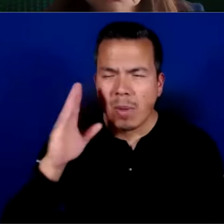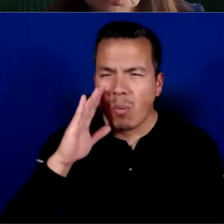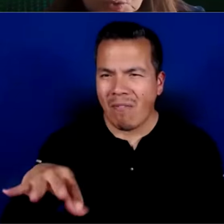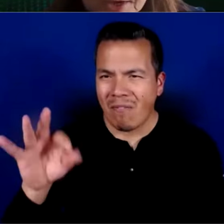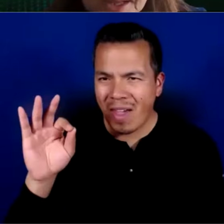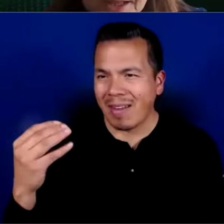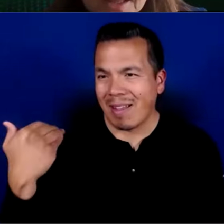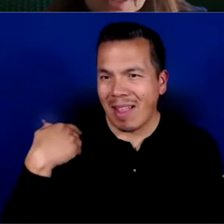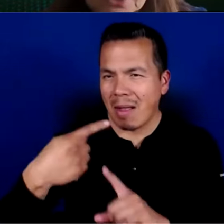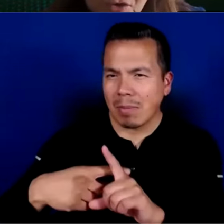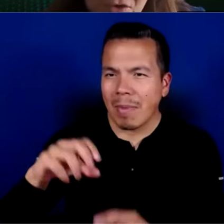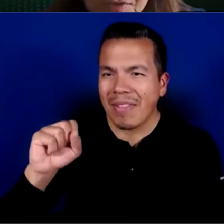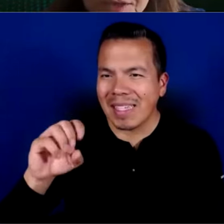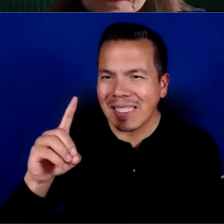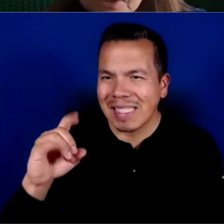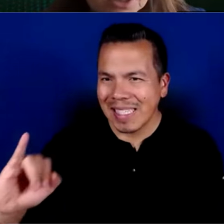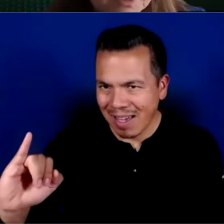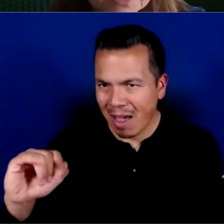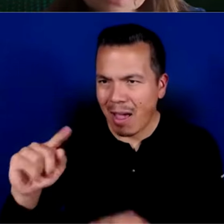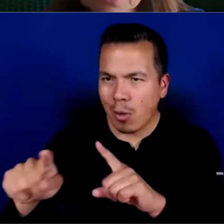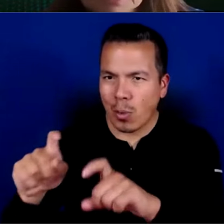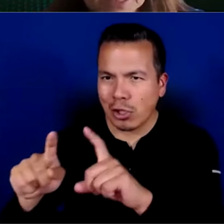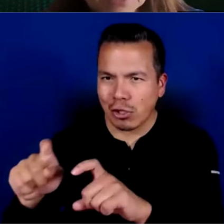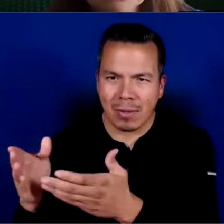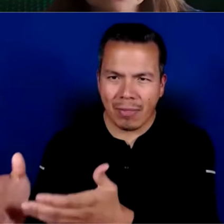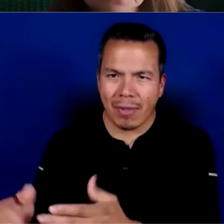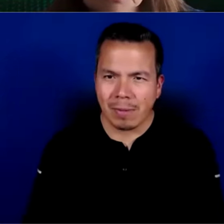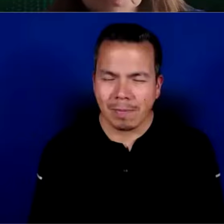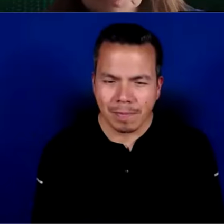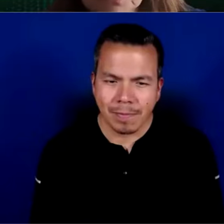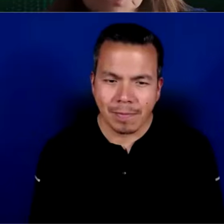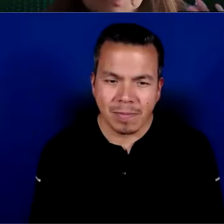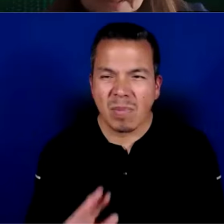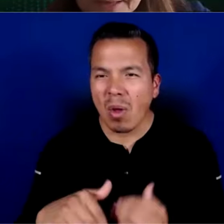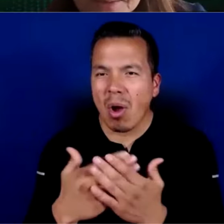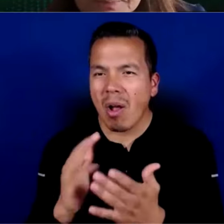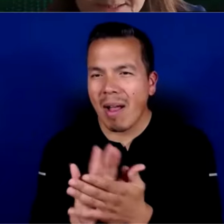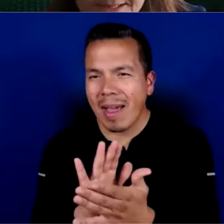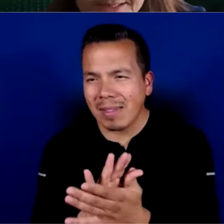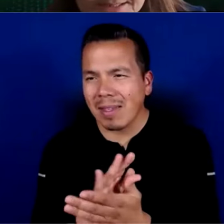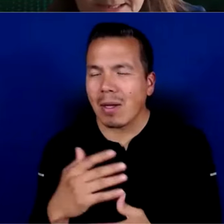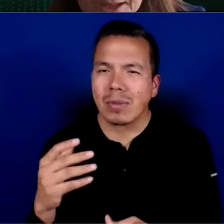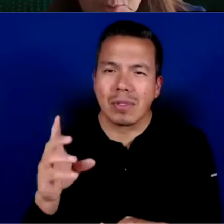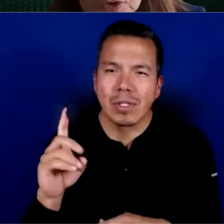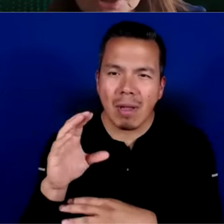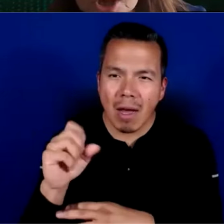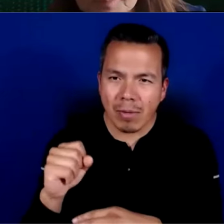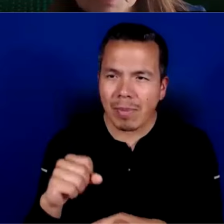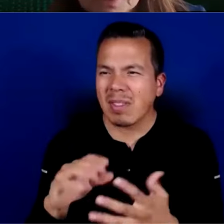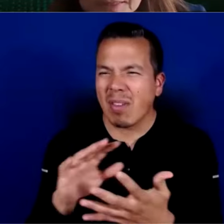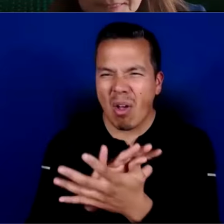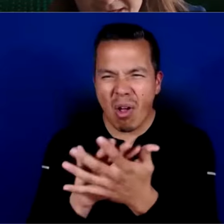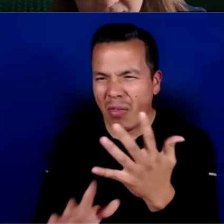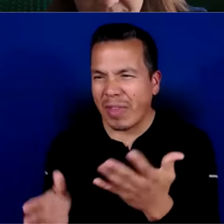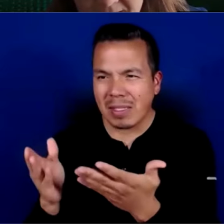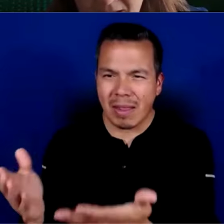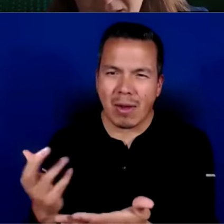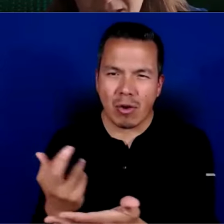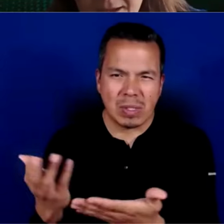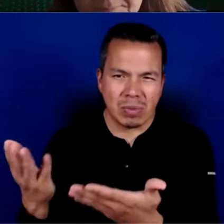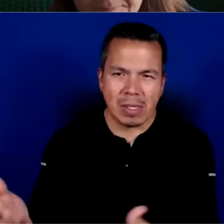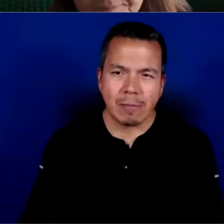the recording and all the documents and handouts and everything from last month's SSDI workshop